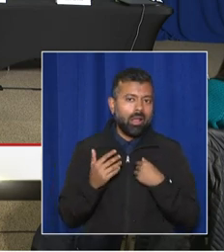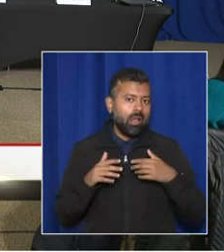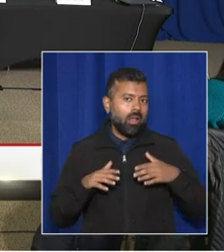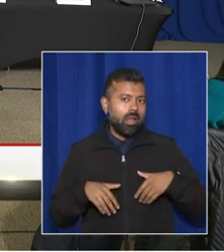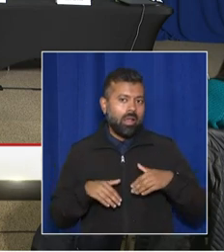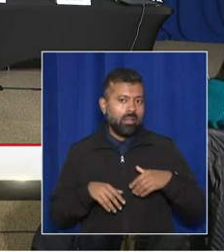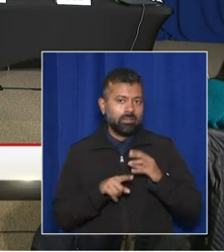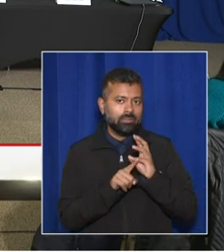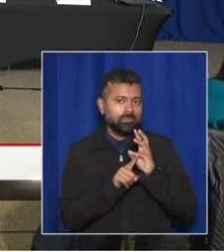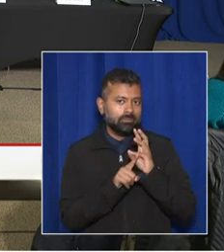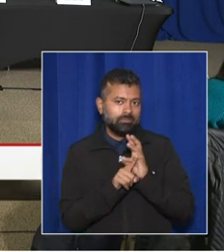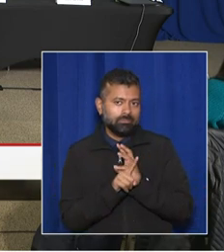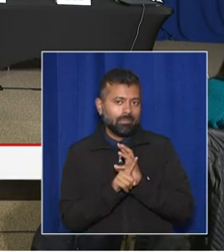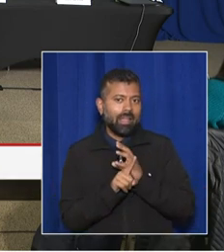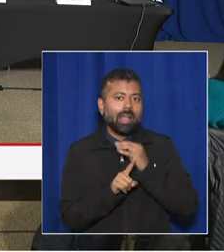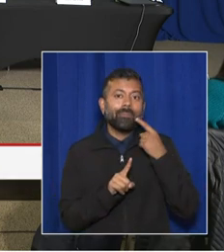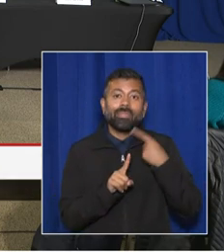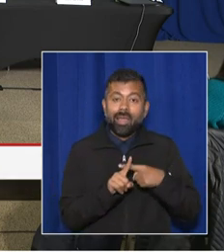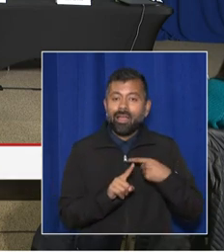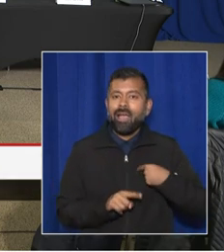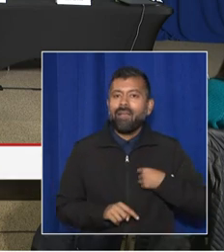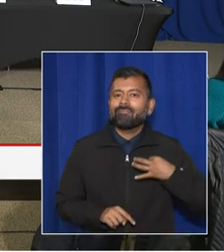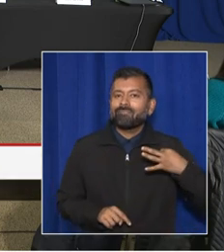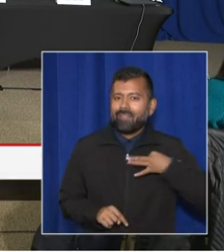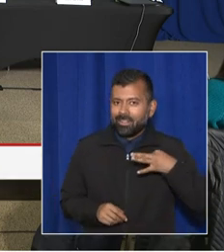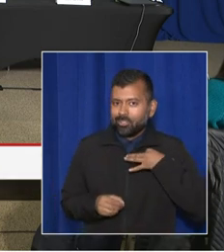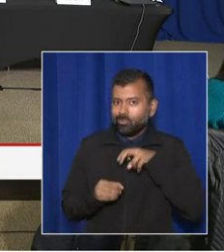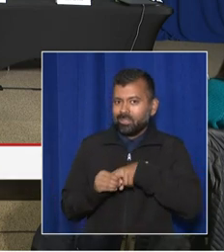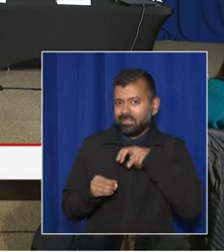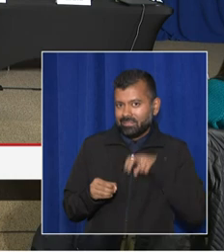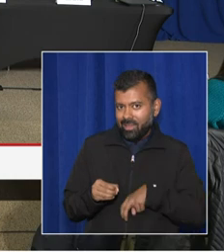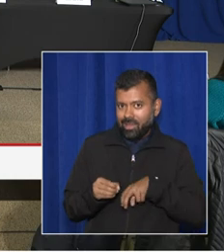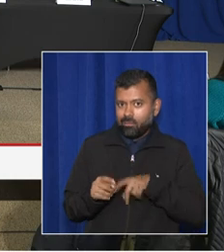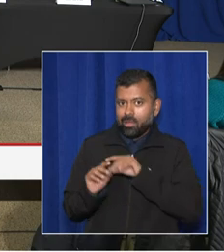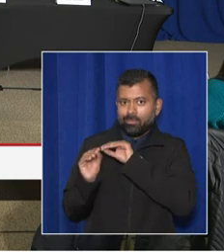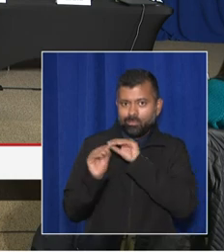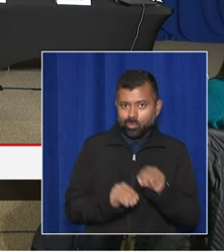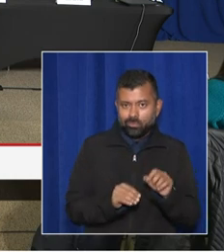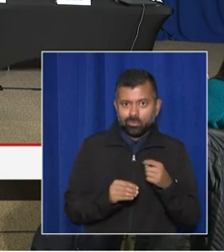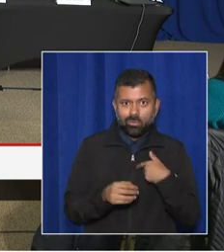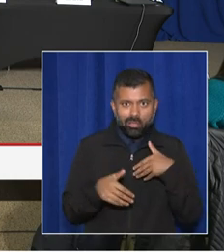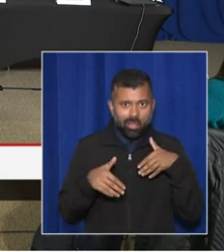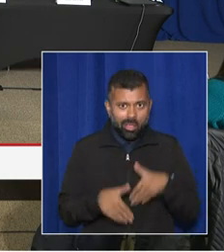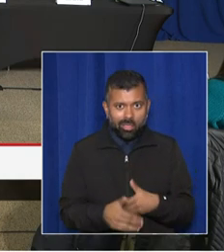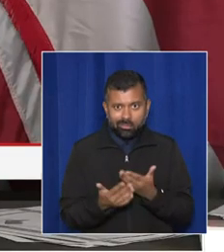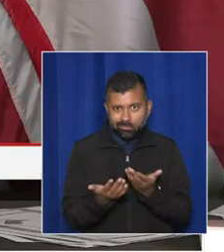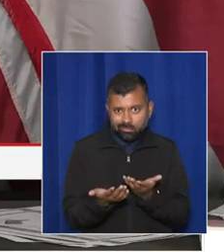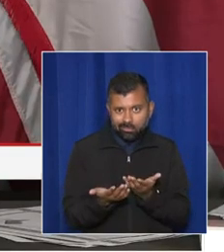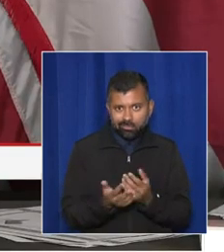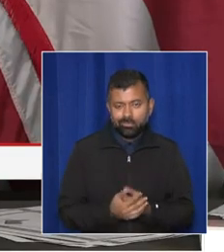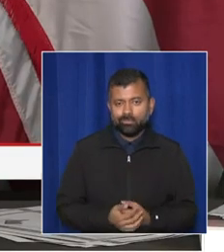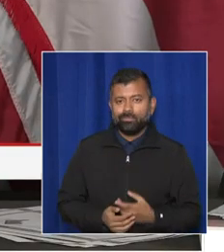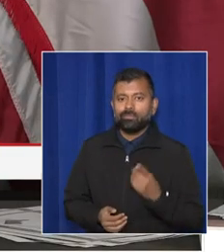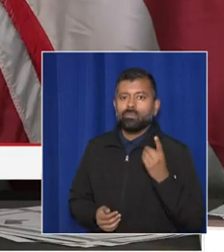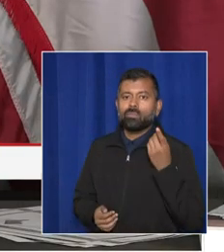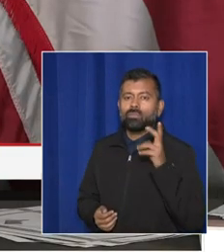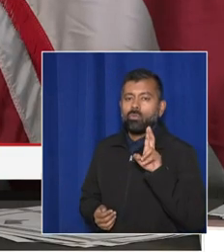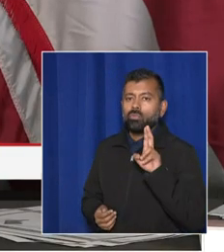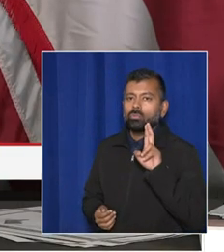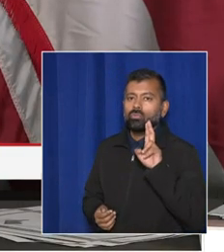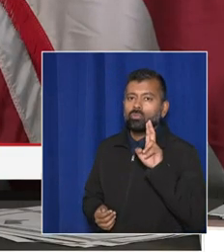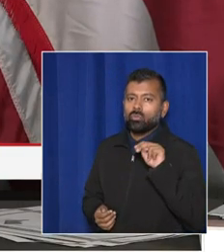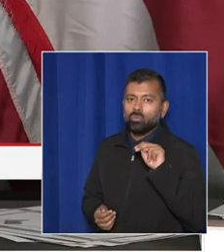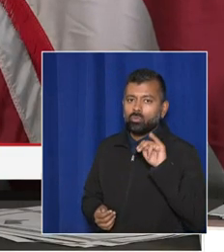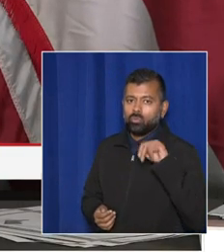So it sounds like to me you have what we call a combined wage claim, where you have wages in 2 different jurisdictions.